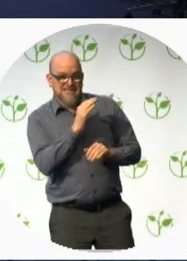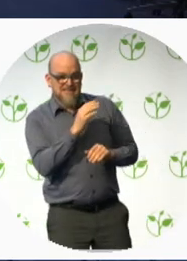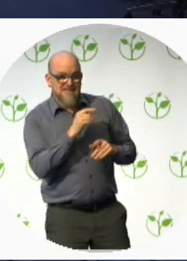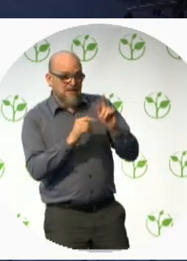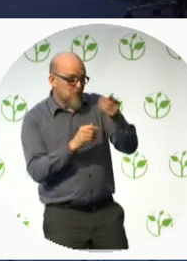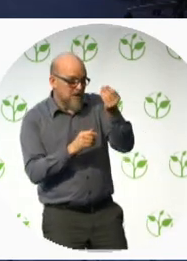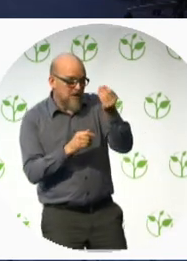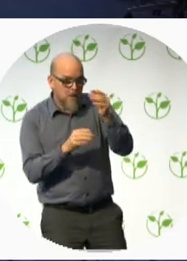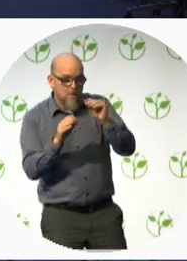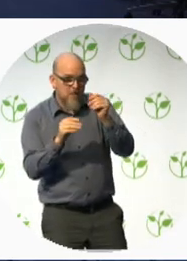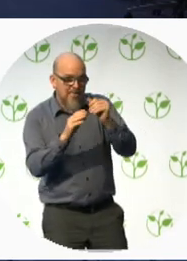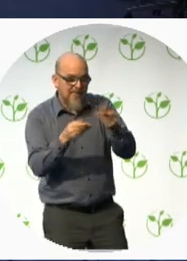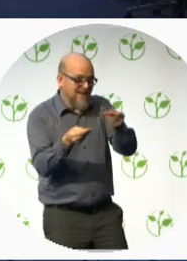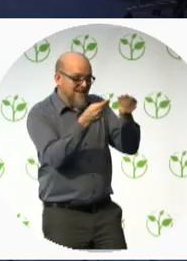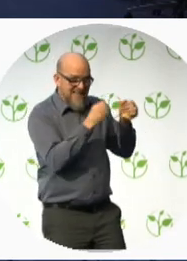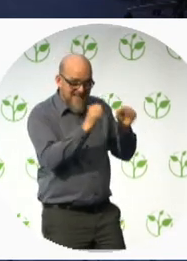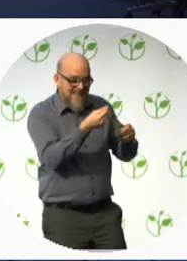Hello?